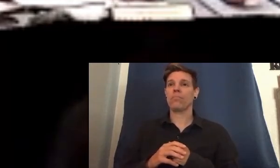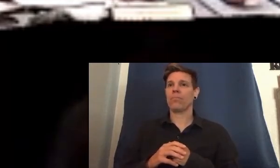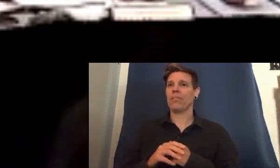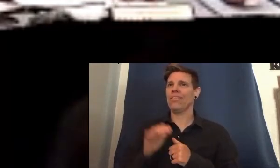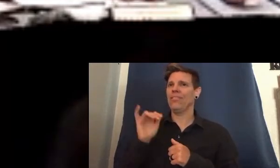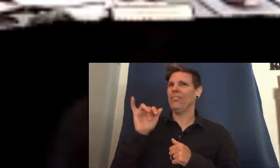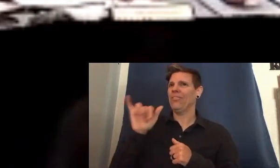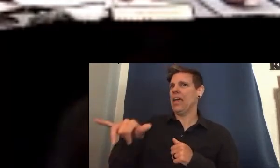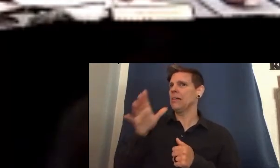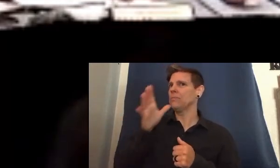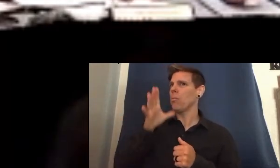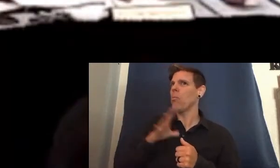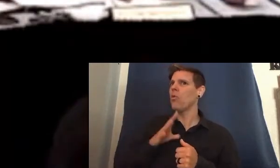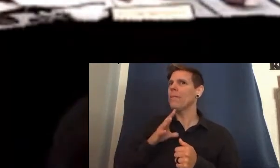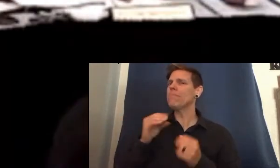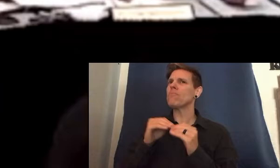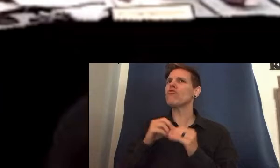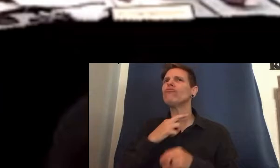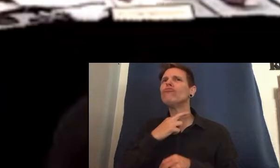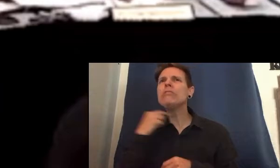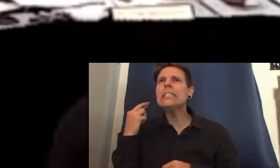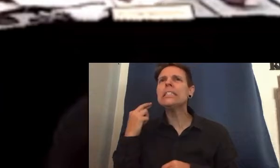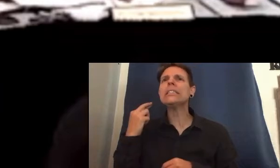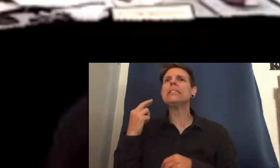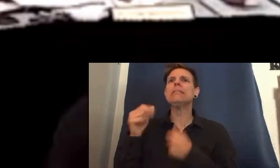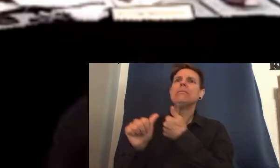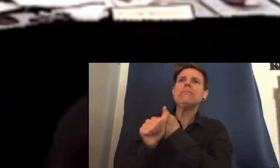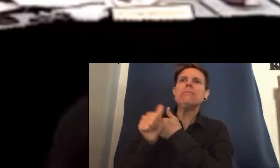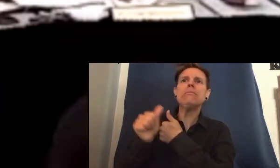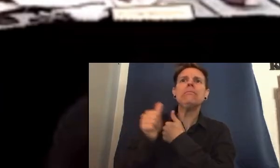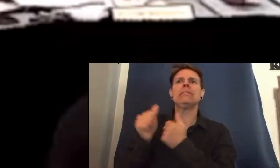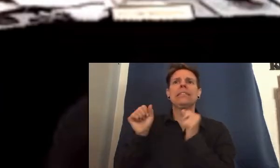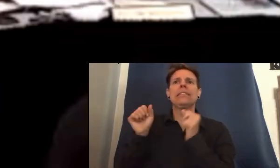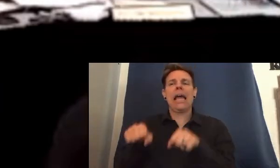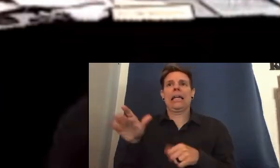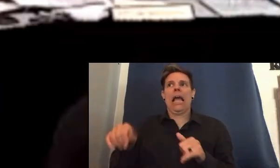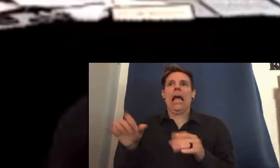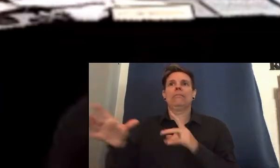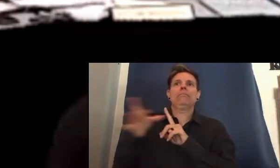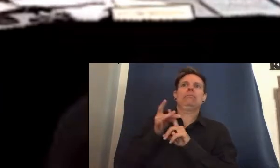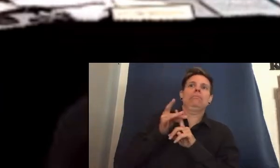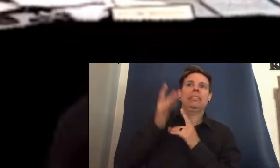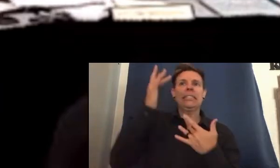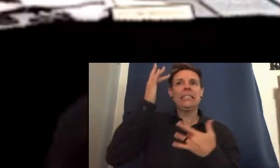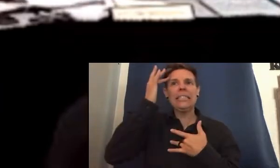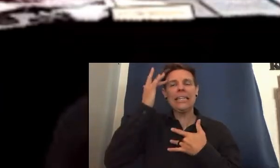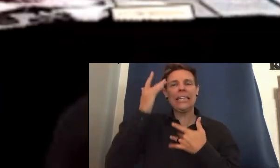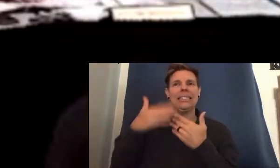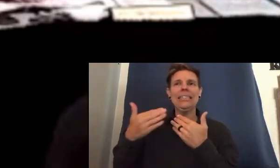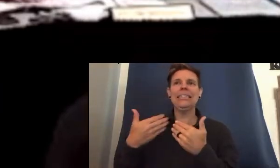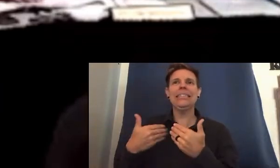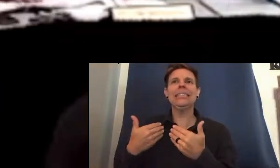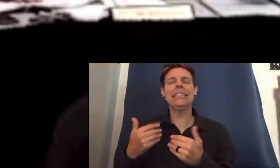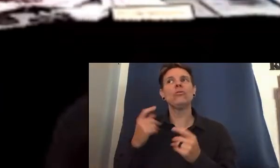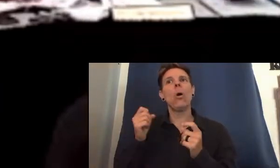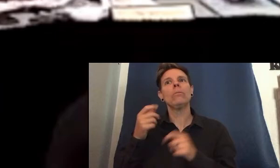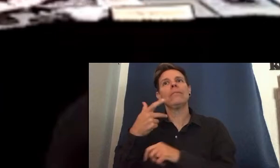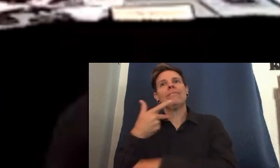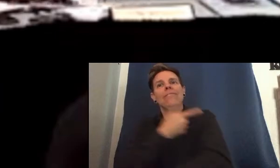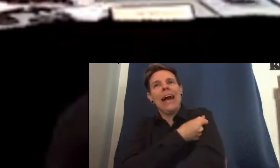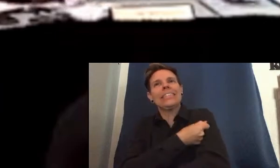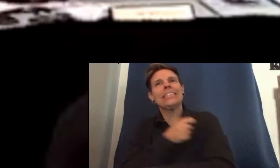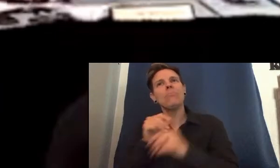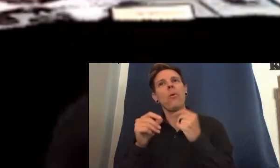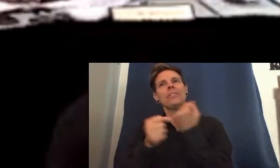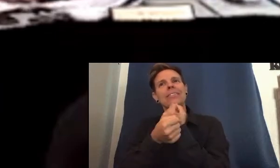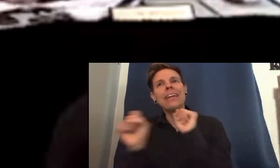at risk for some more serious illness with COVID. So for vaccinating, it is safe and effective in pregnancy, and we